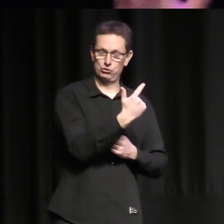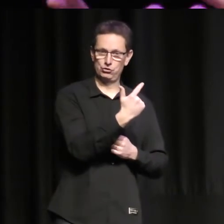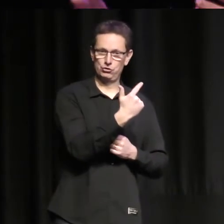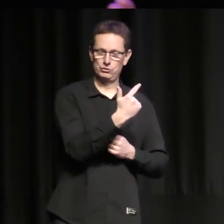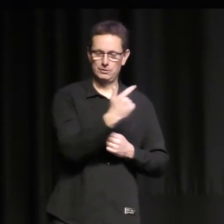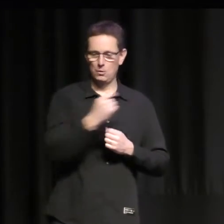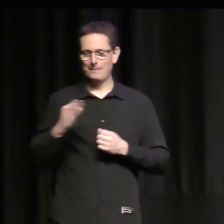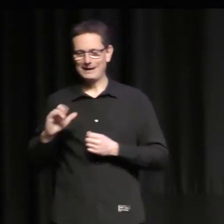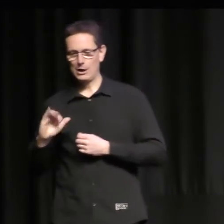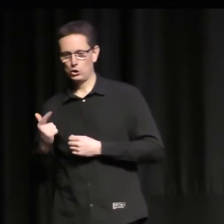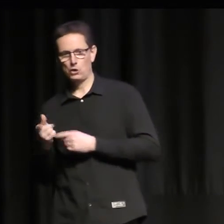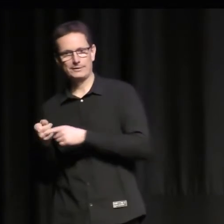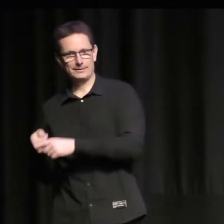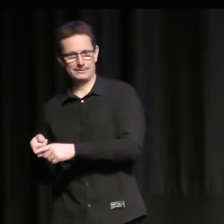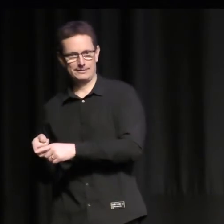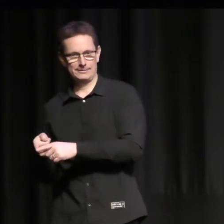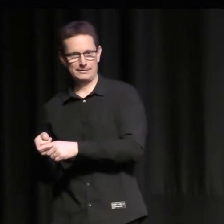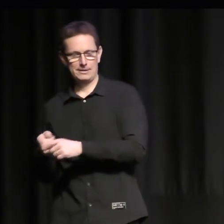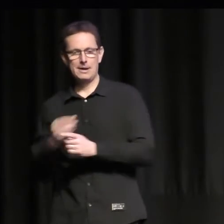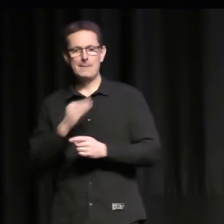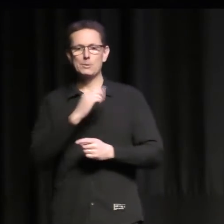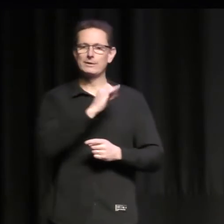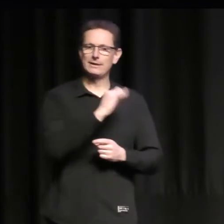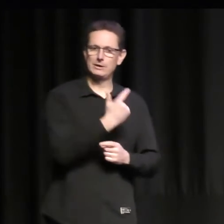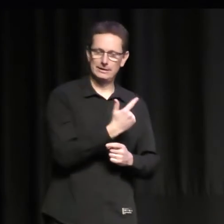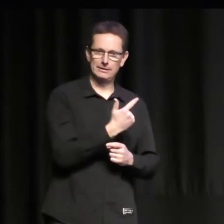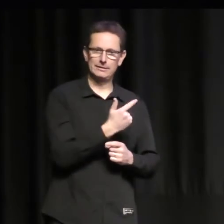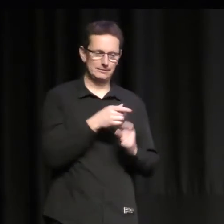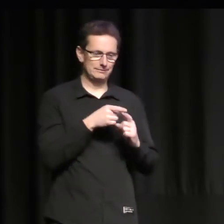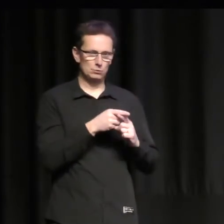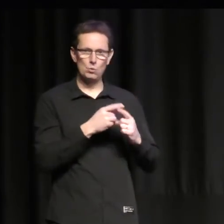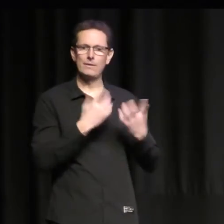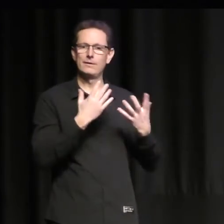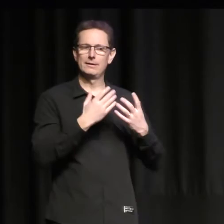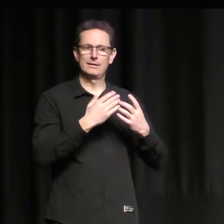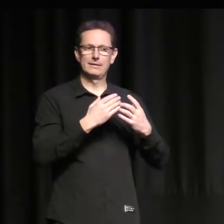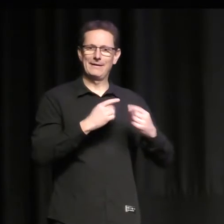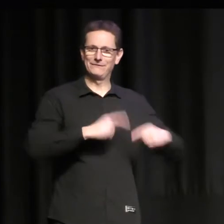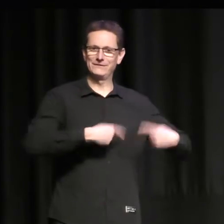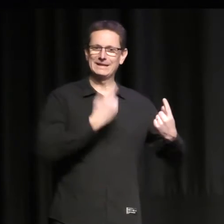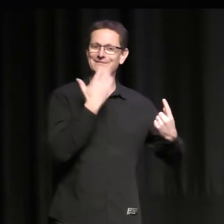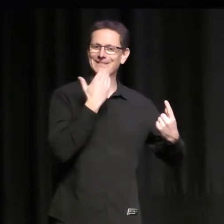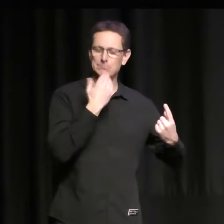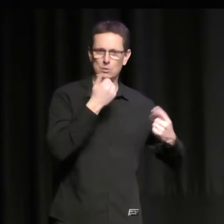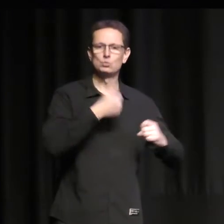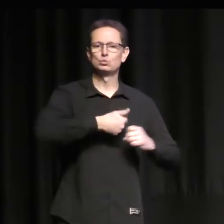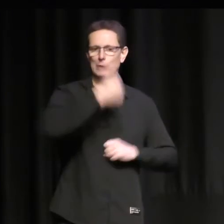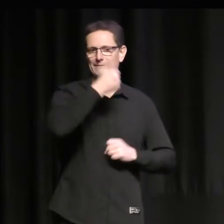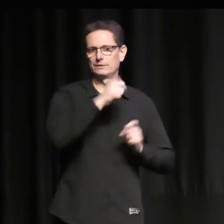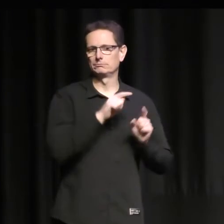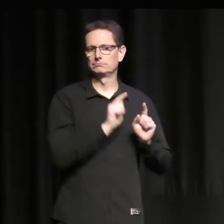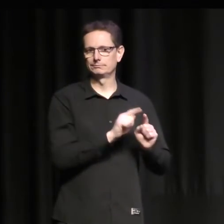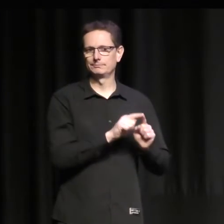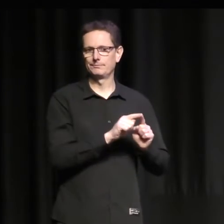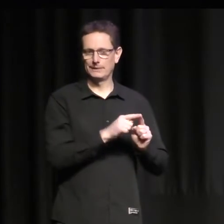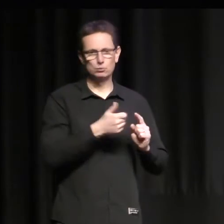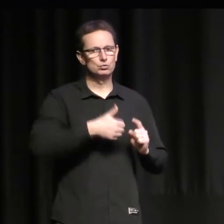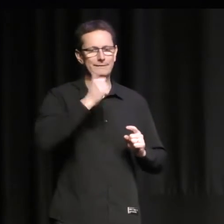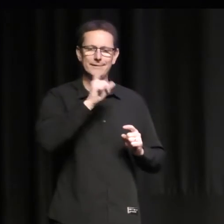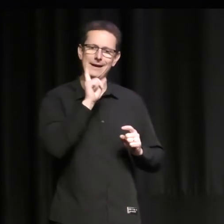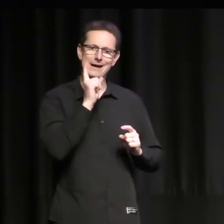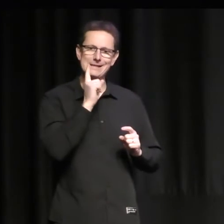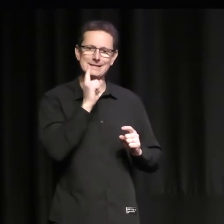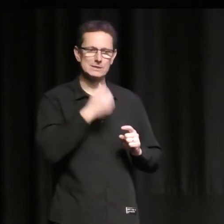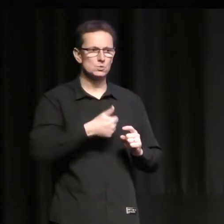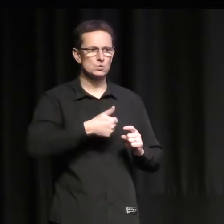and the Precariat is that the proletariat, the primary enemy was the boss, capital, the boss, the